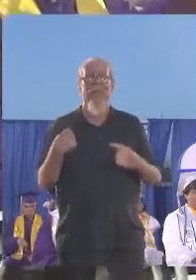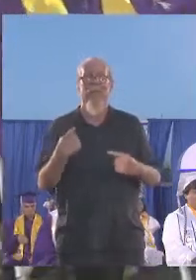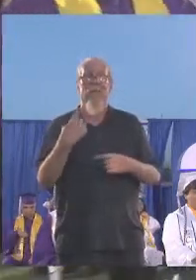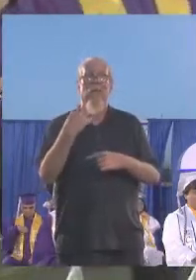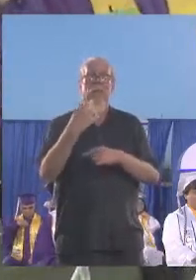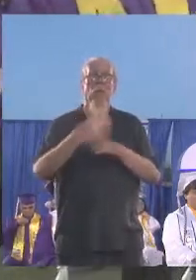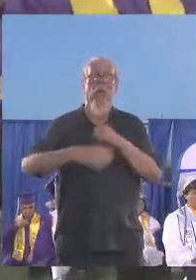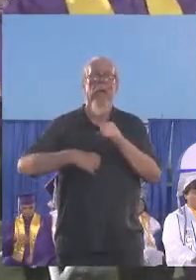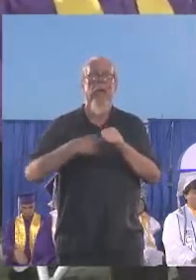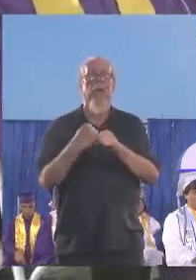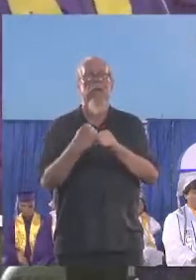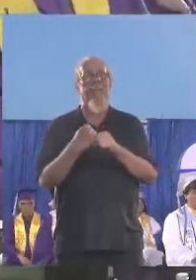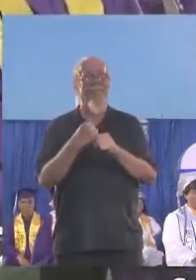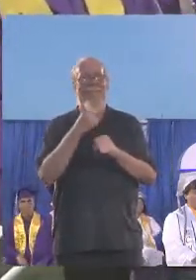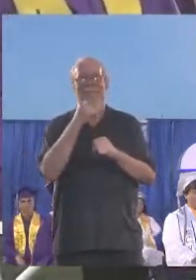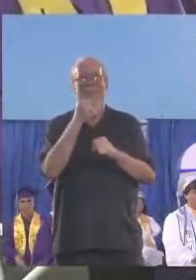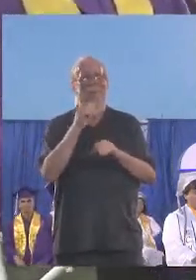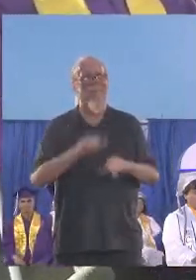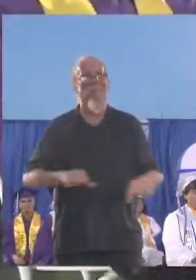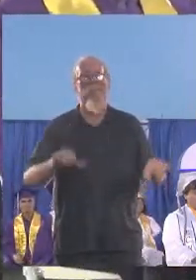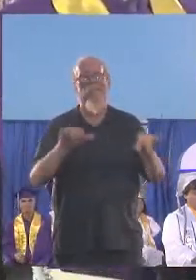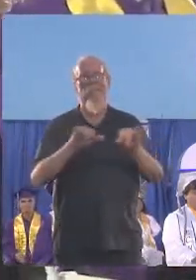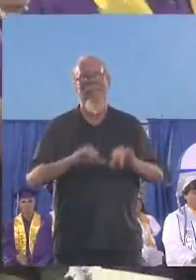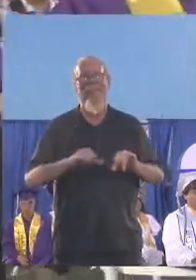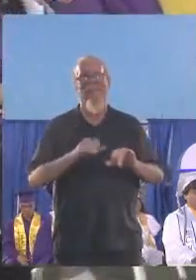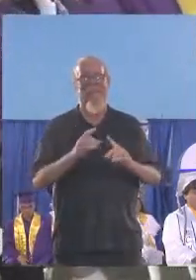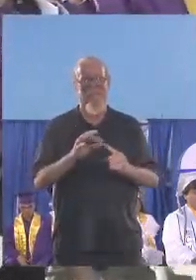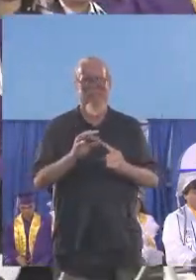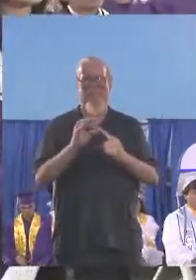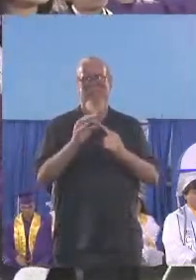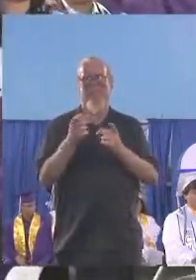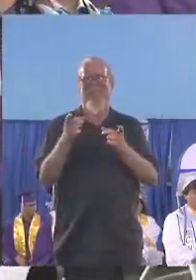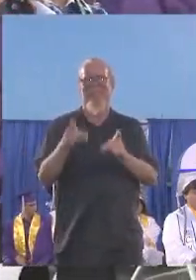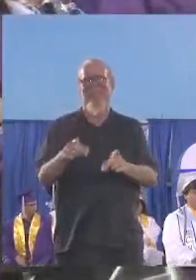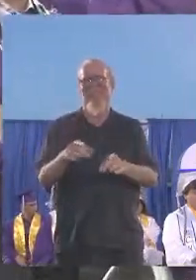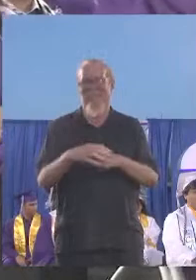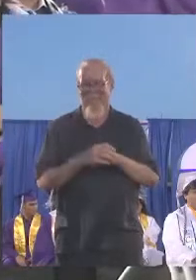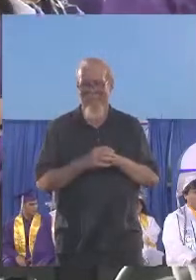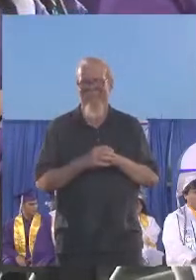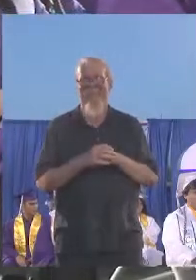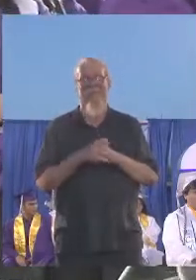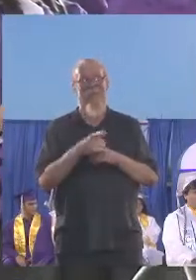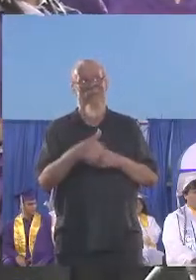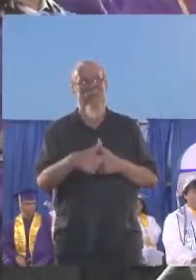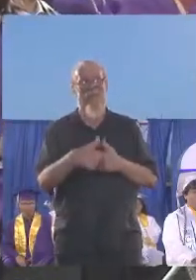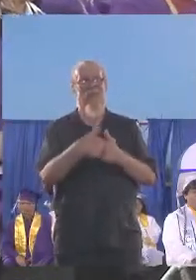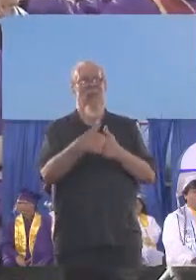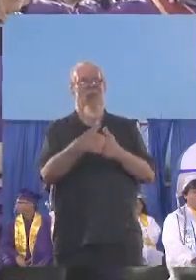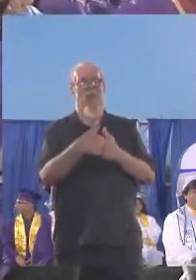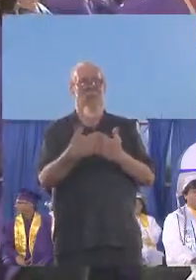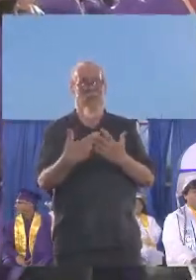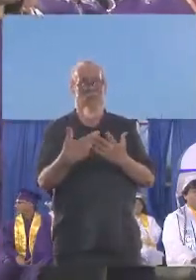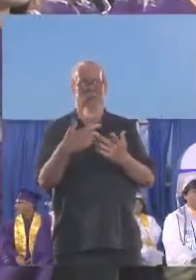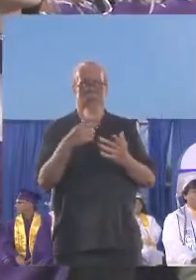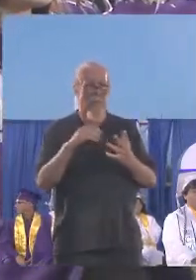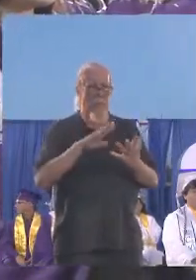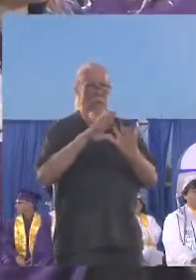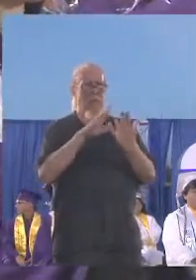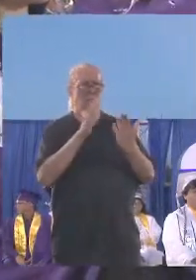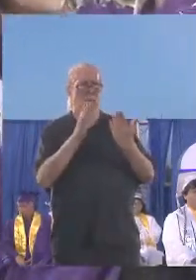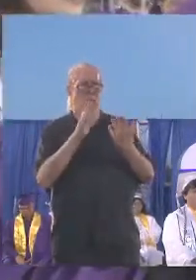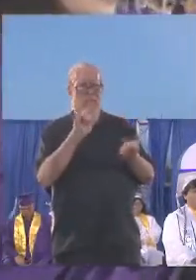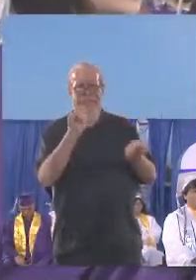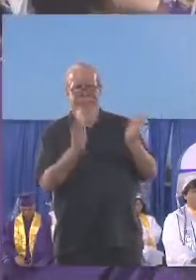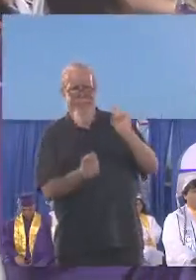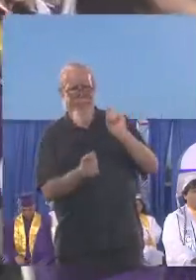been unconventional, to say the least. The challenges you faced caused you to pivot and adjust